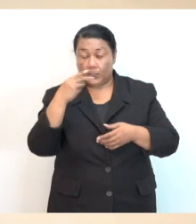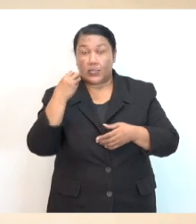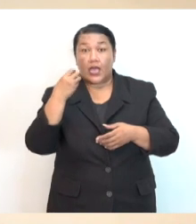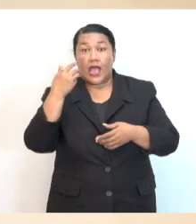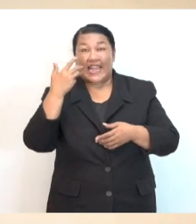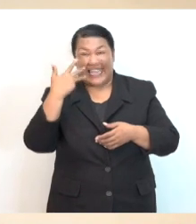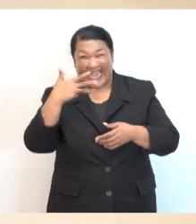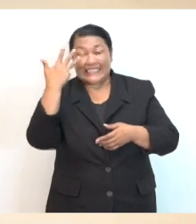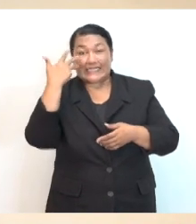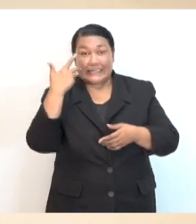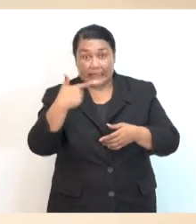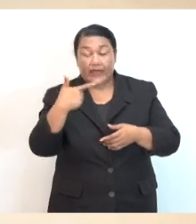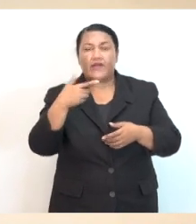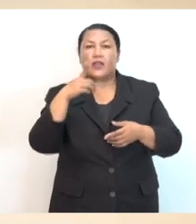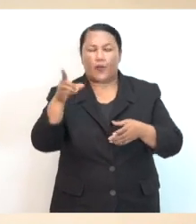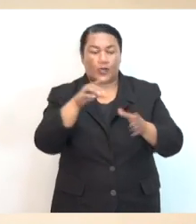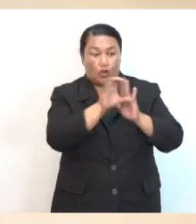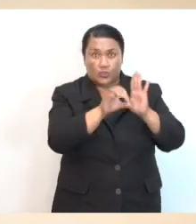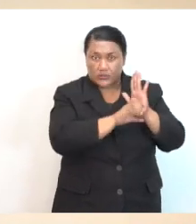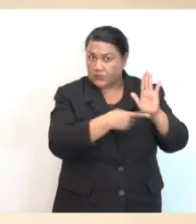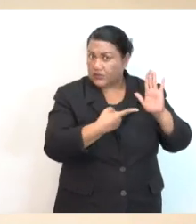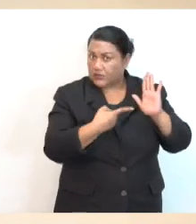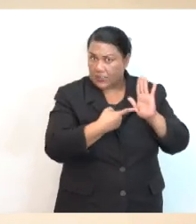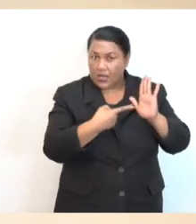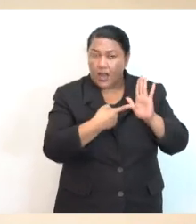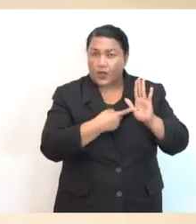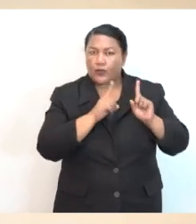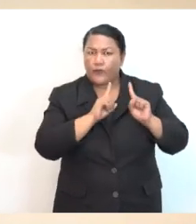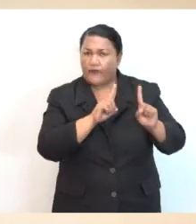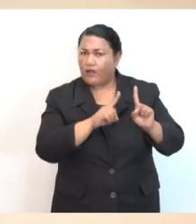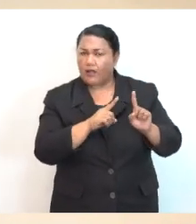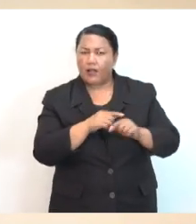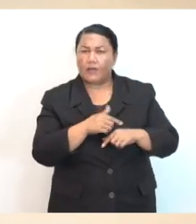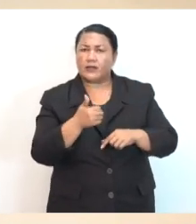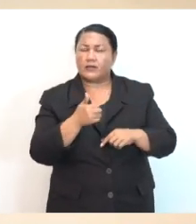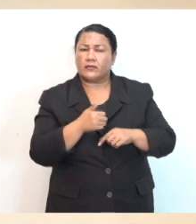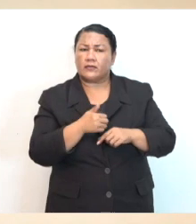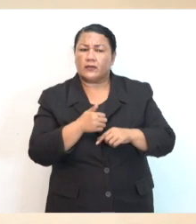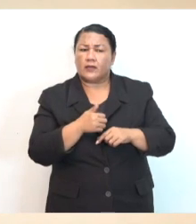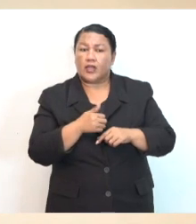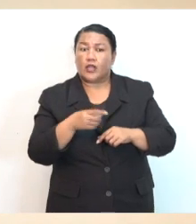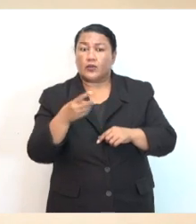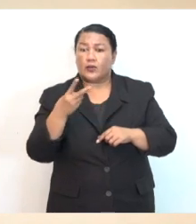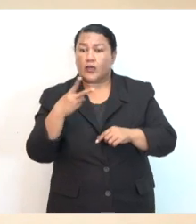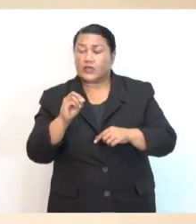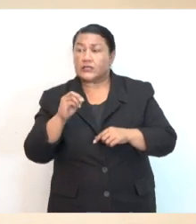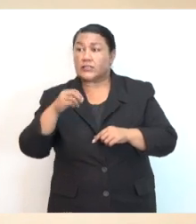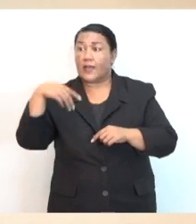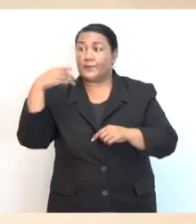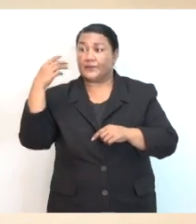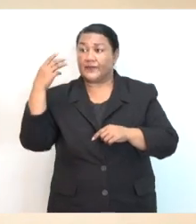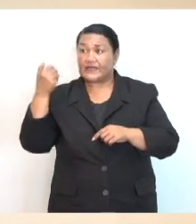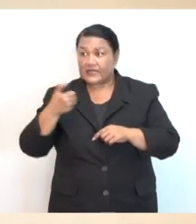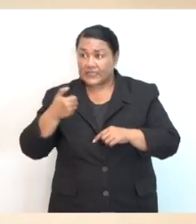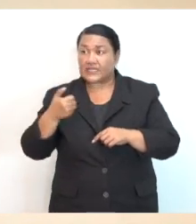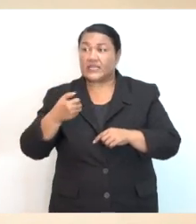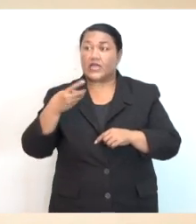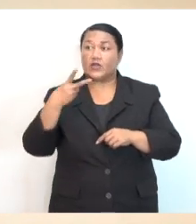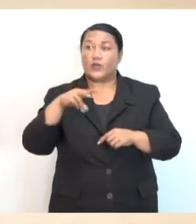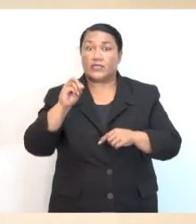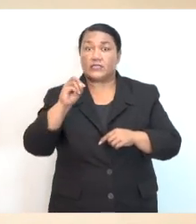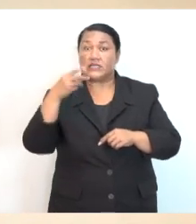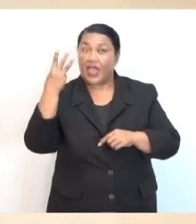commissions. However, since 2006 and under the 2013 constitution, only the FFP nominees are recommended by